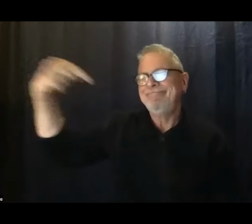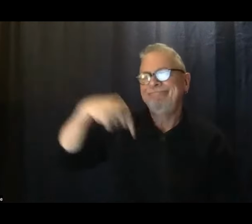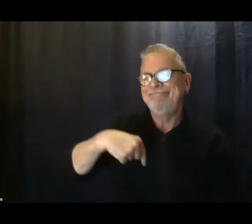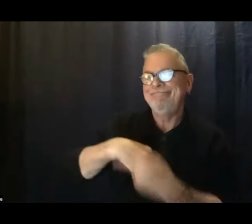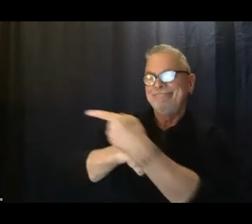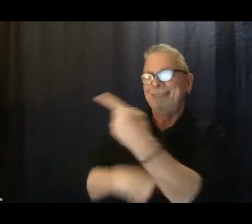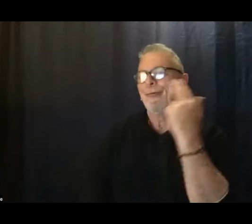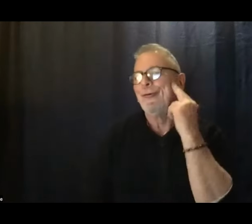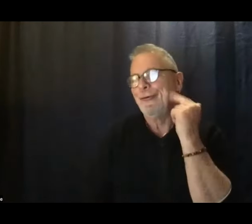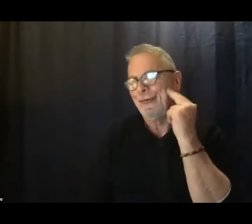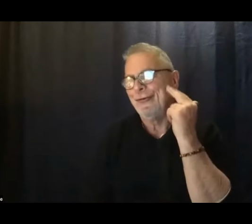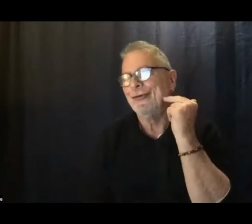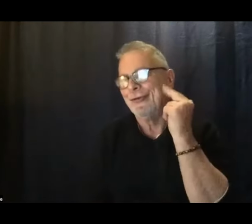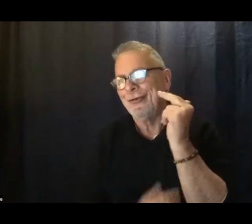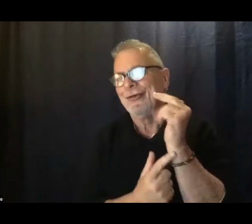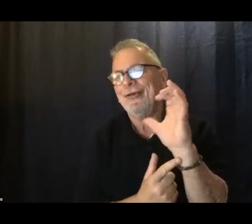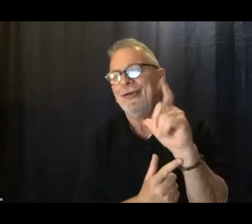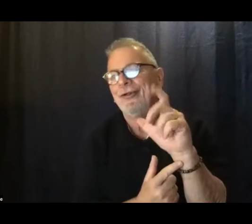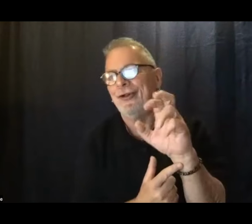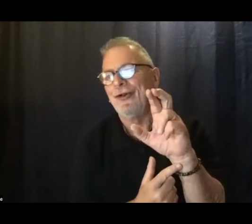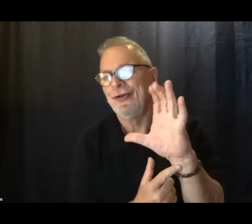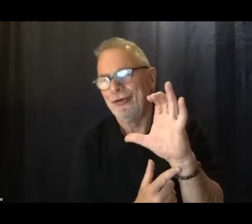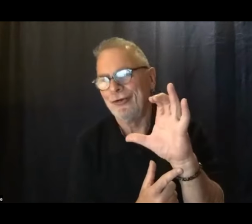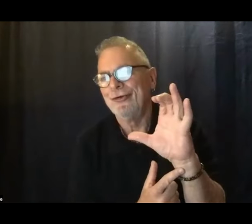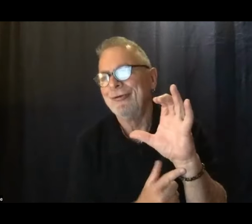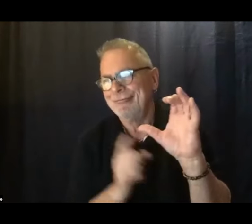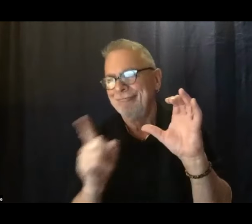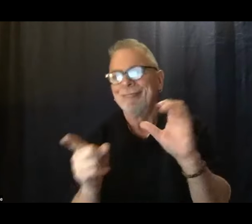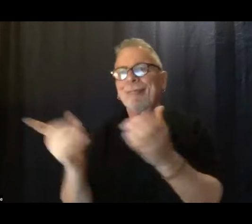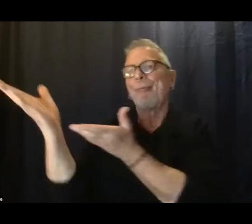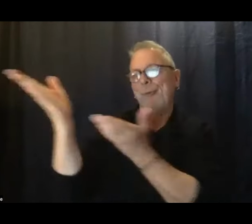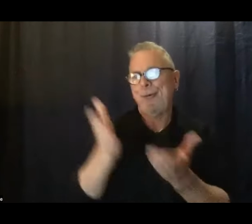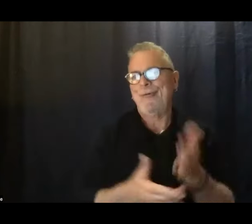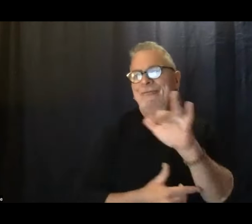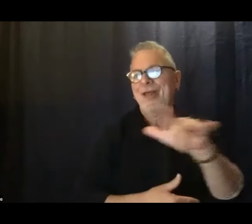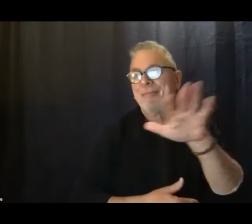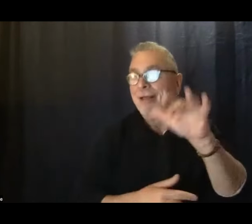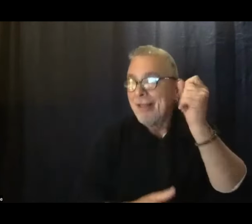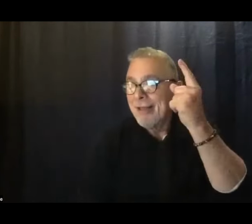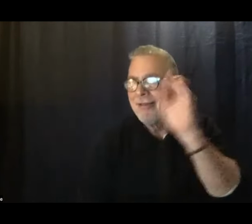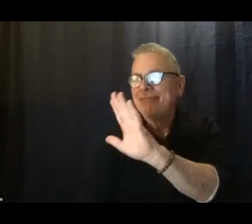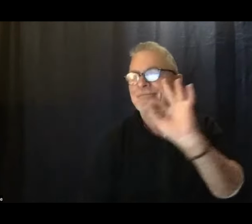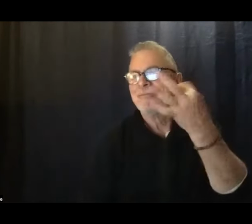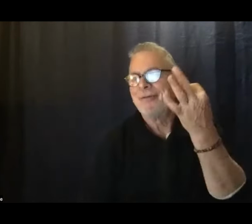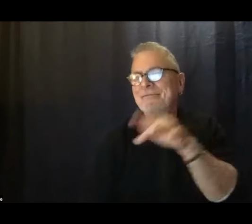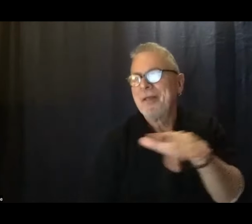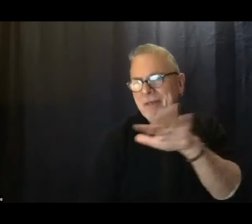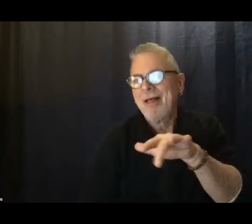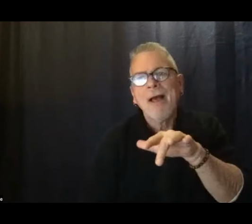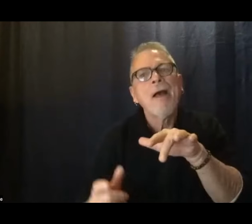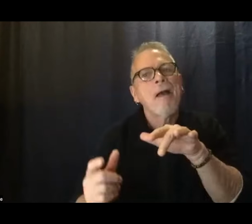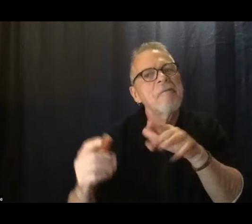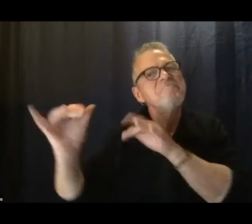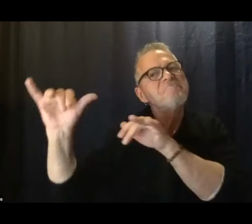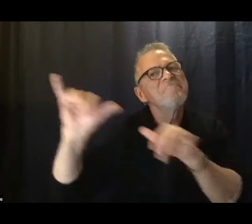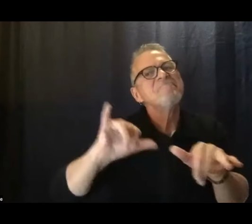for the deaf was established, there was a gentleman from France, Laurent Clerc. He came over and he brought